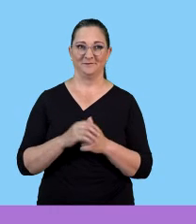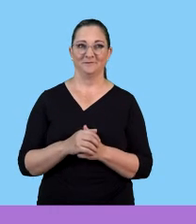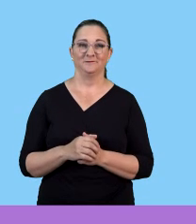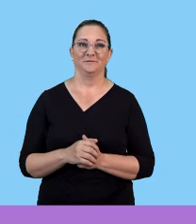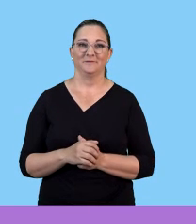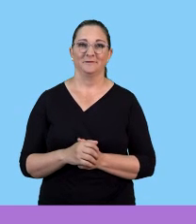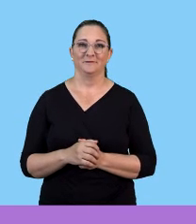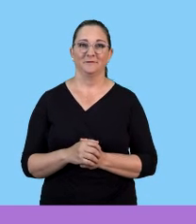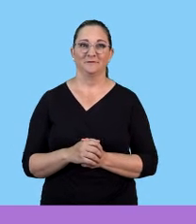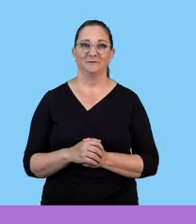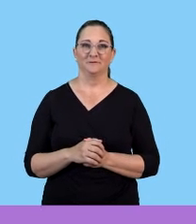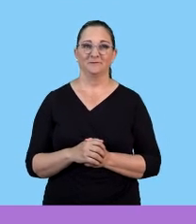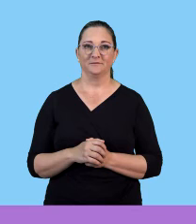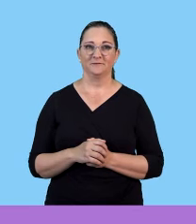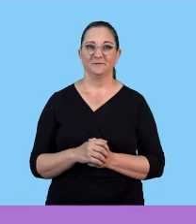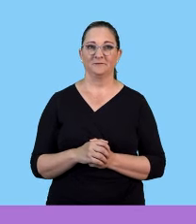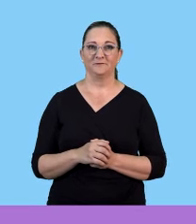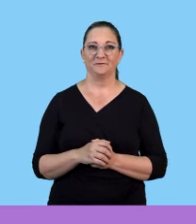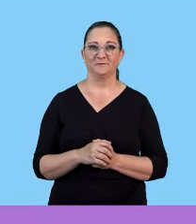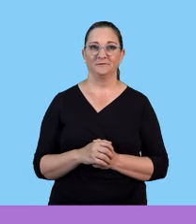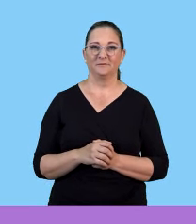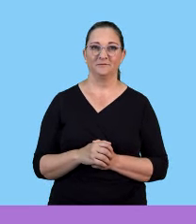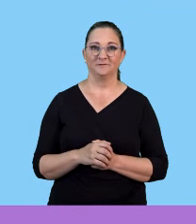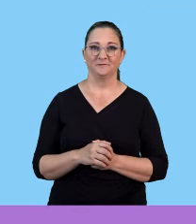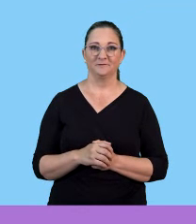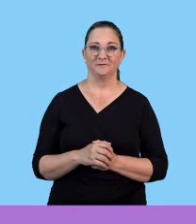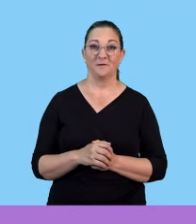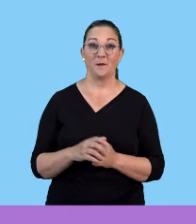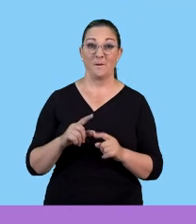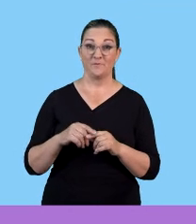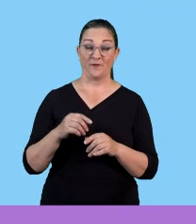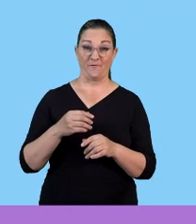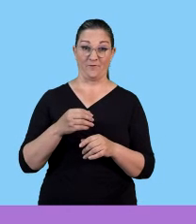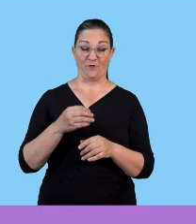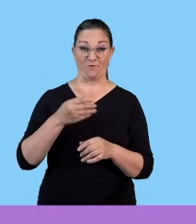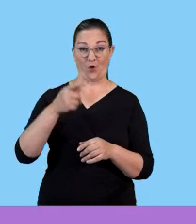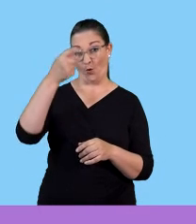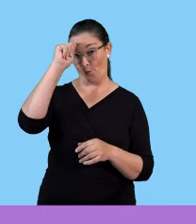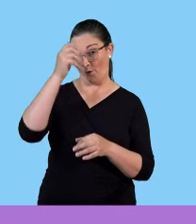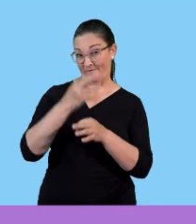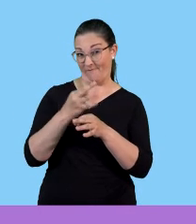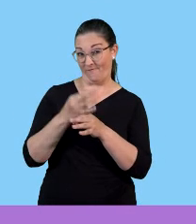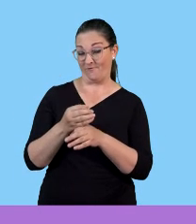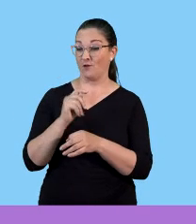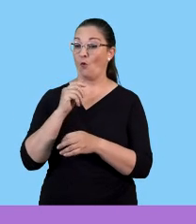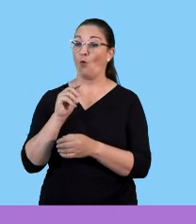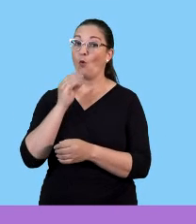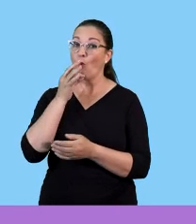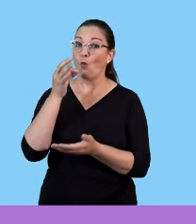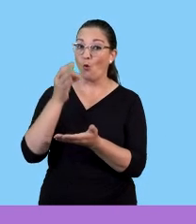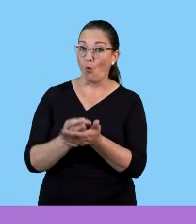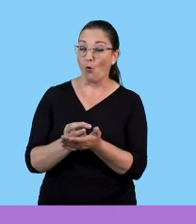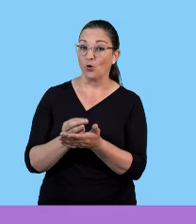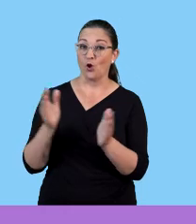All right, let's see what's next. The boy's father orders new large shipping boxes that are